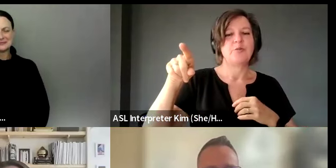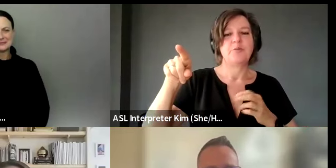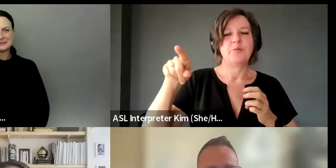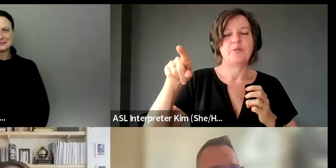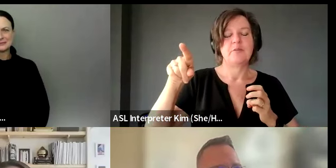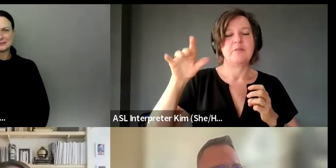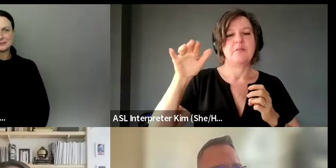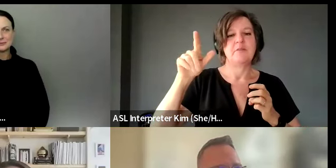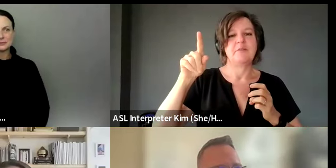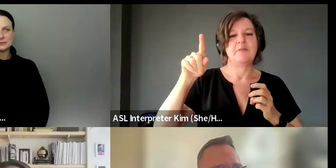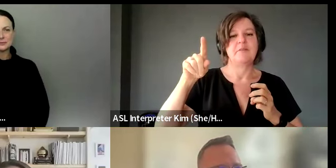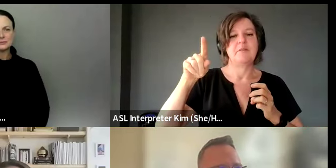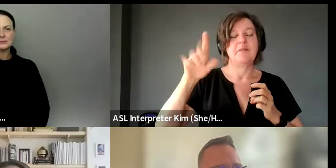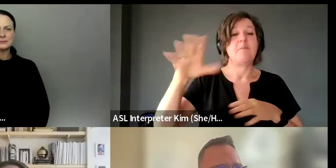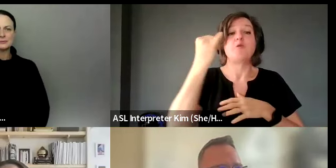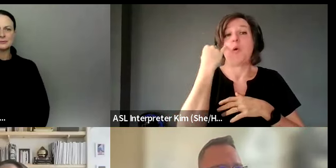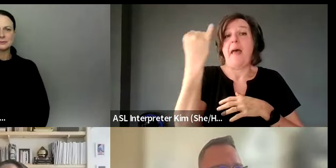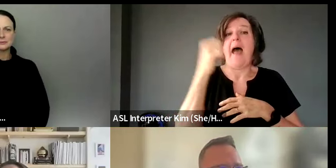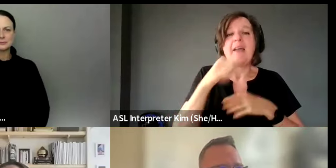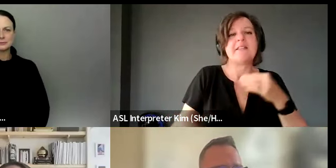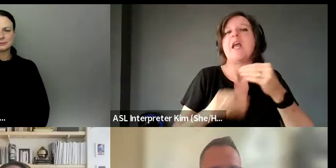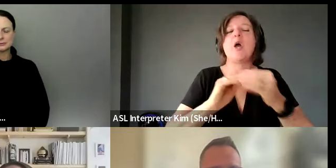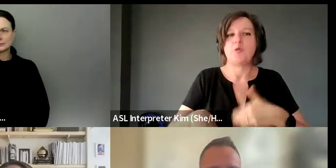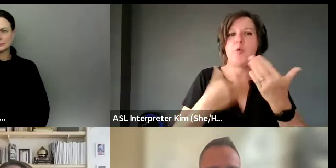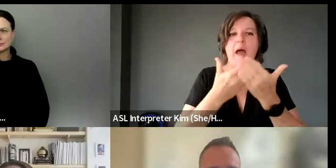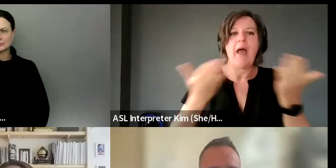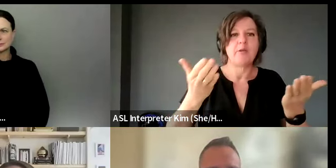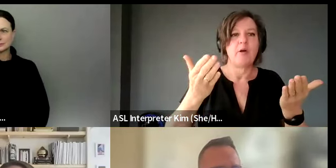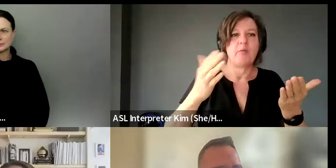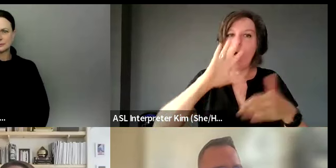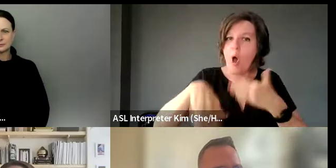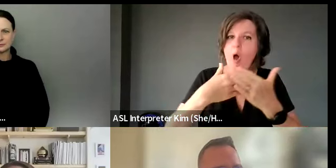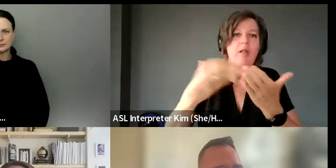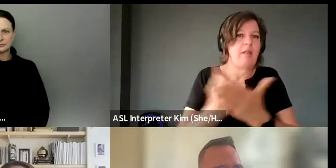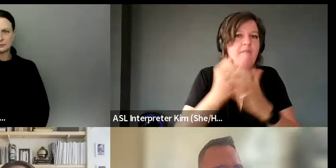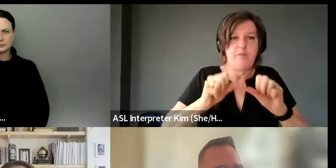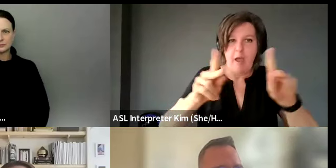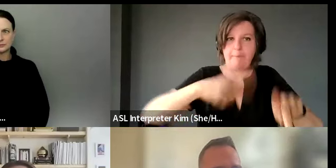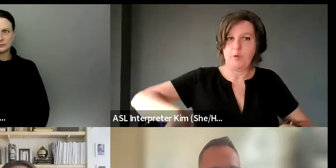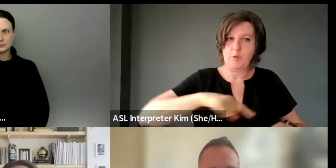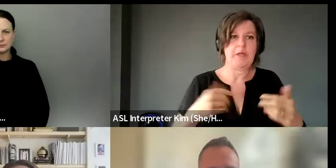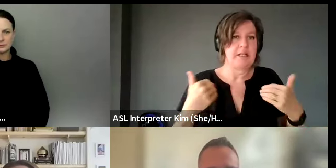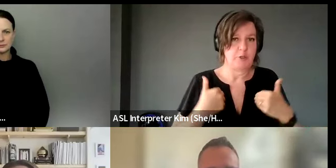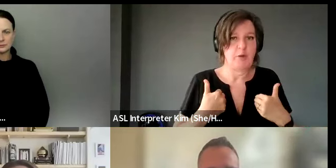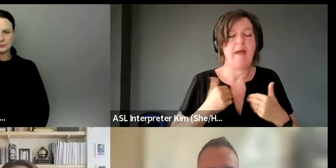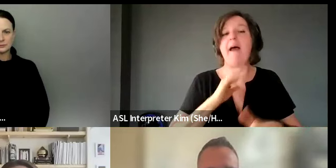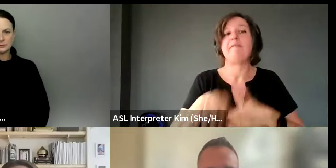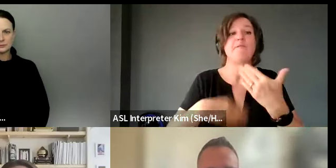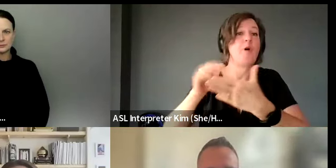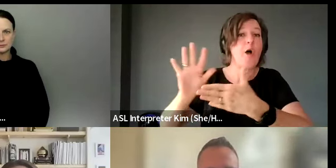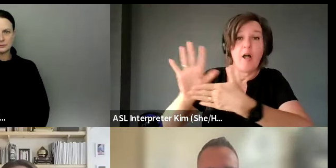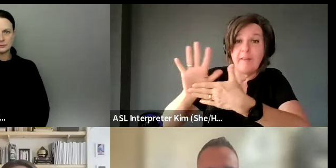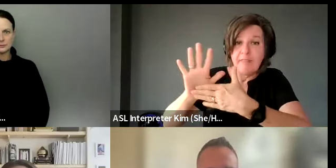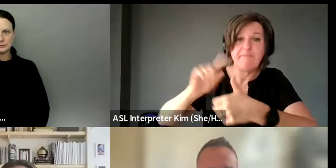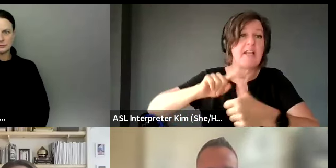So the idea is to add all the stuff that all the opportunities we have, we get, right? Like all the videos, the